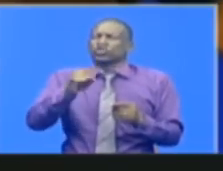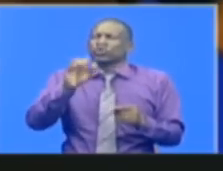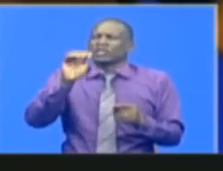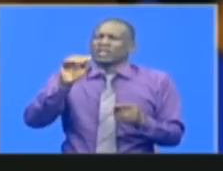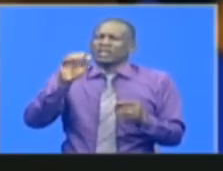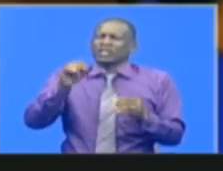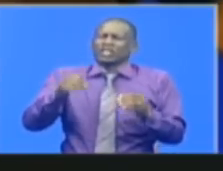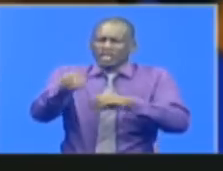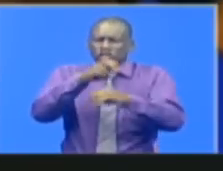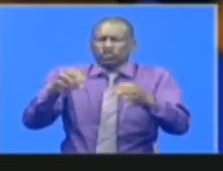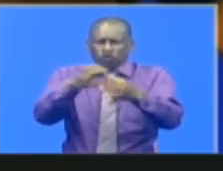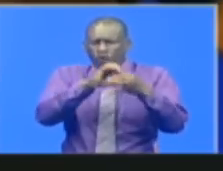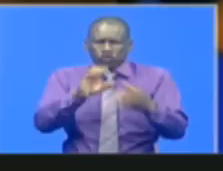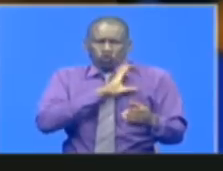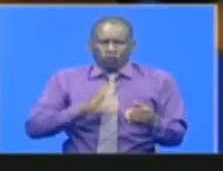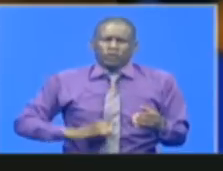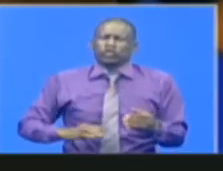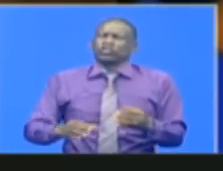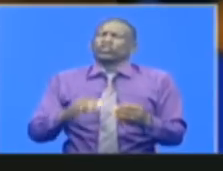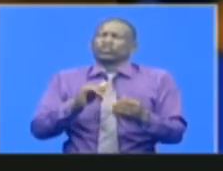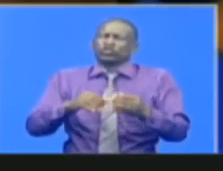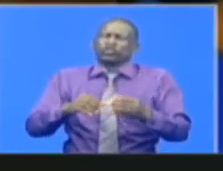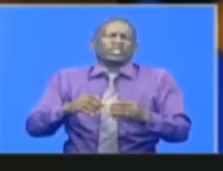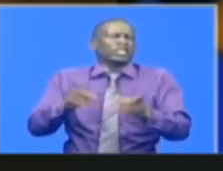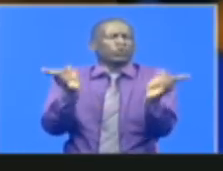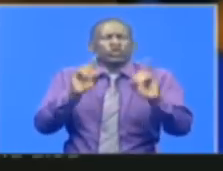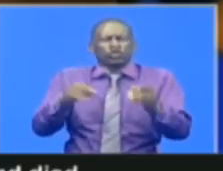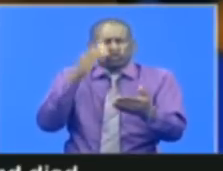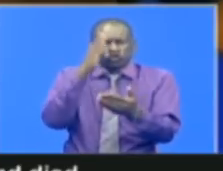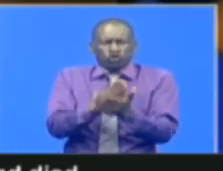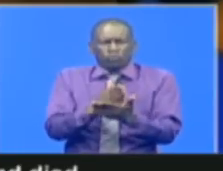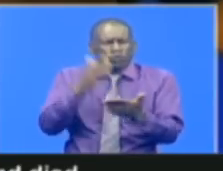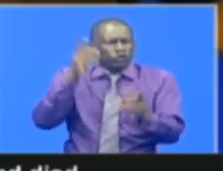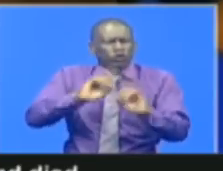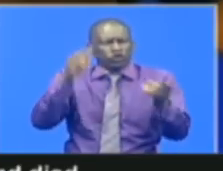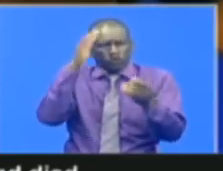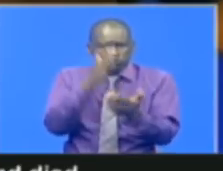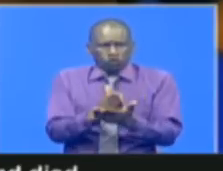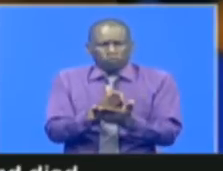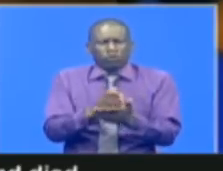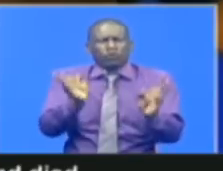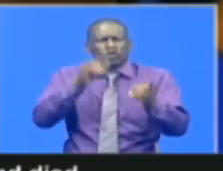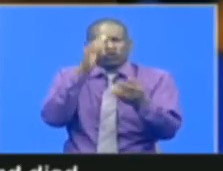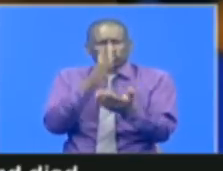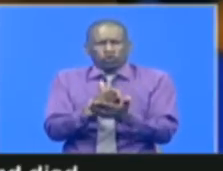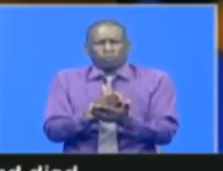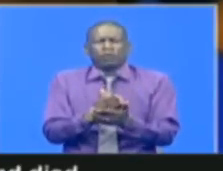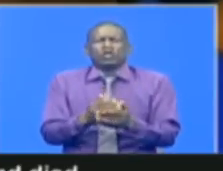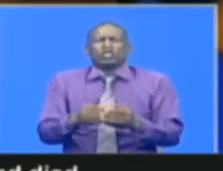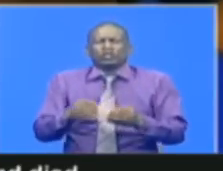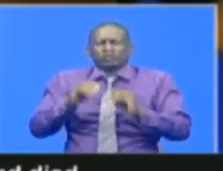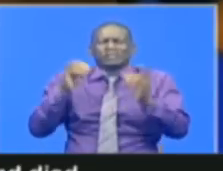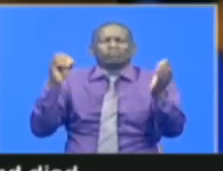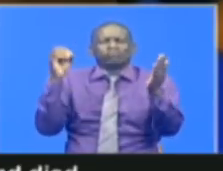and that he will not be silenced. Alai has since ceded ground on police demands and pulled down the gory images.